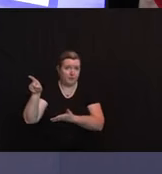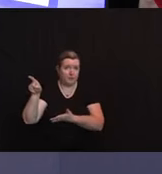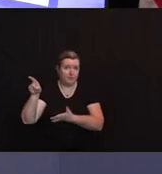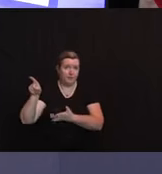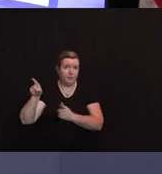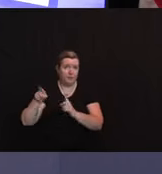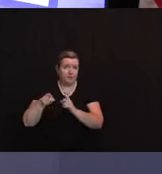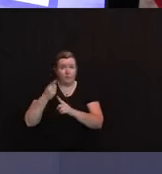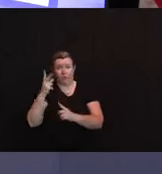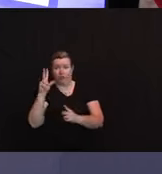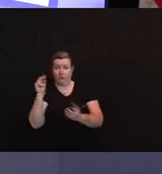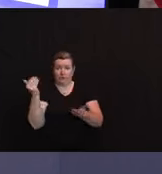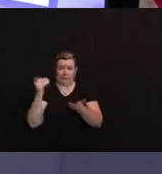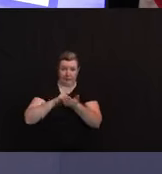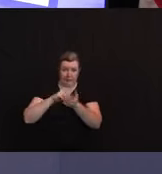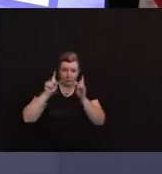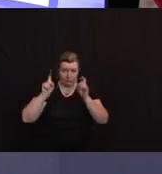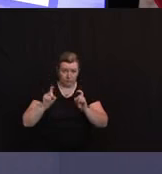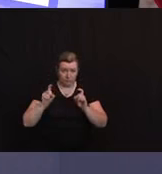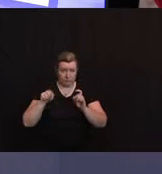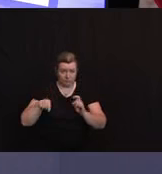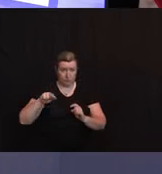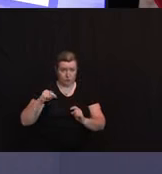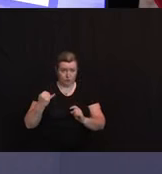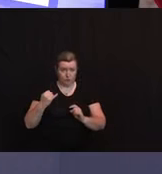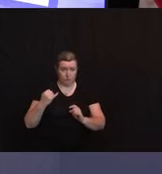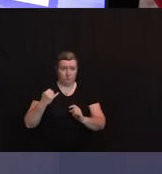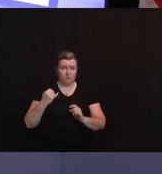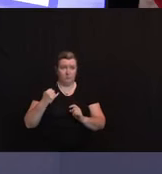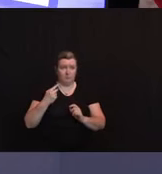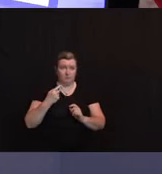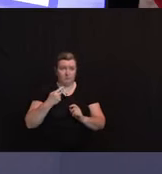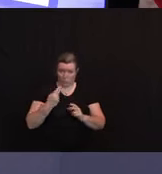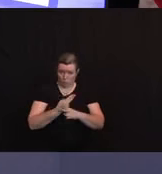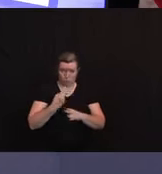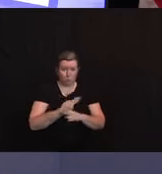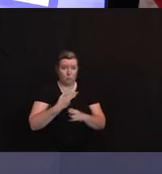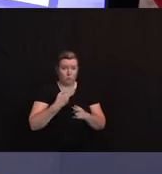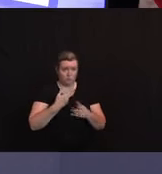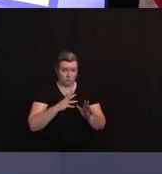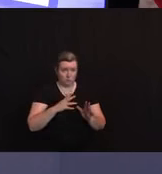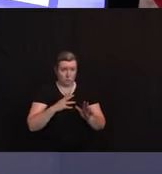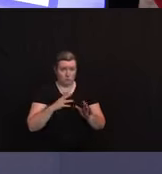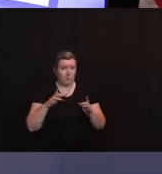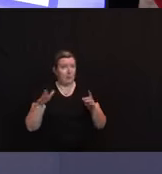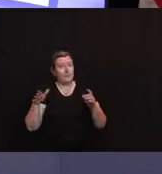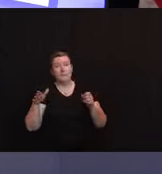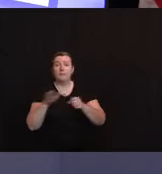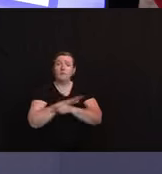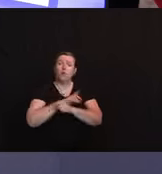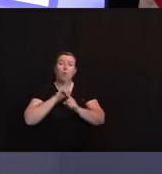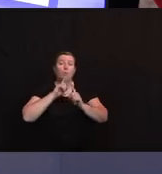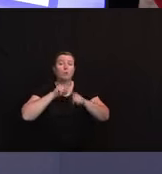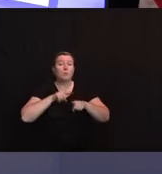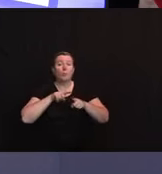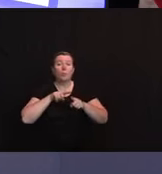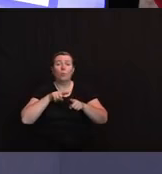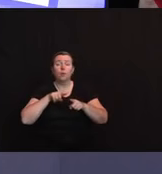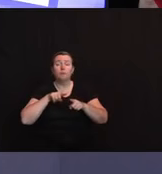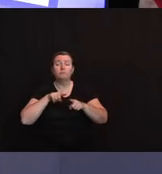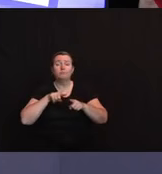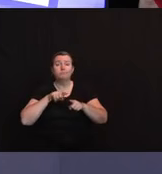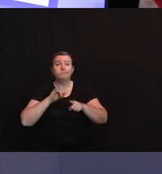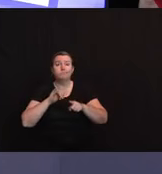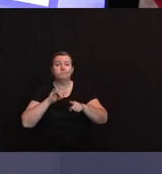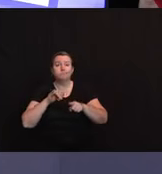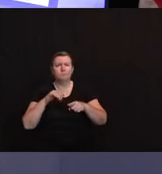us. We are using that, so I'll be able to give you a full report. I can even do it, later